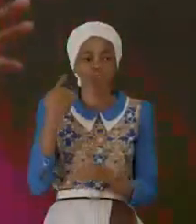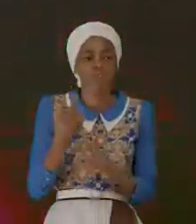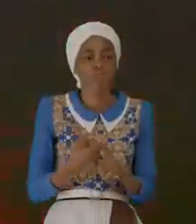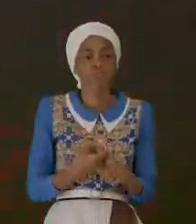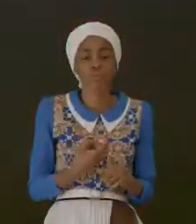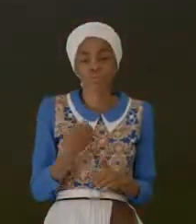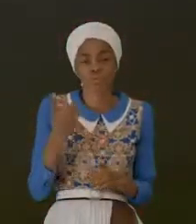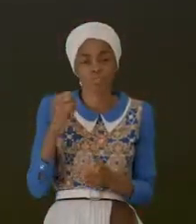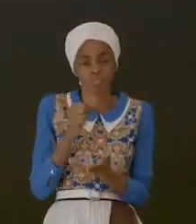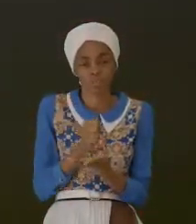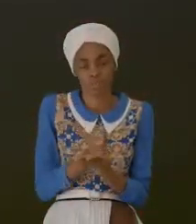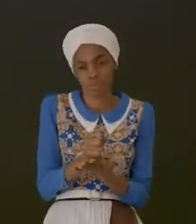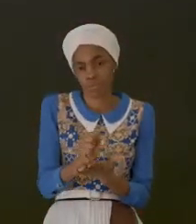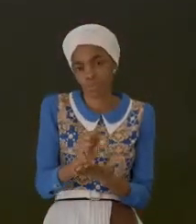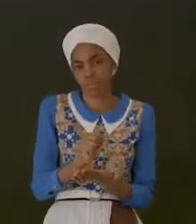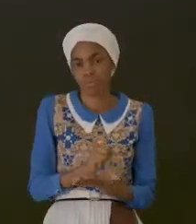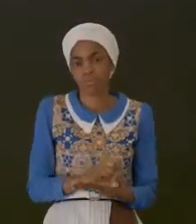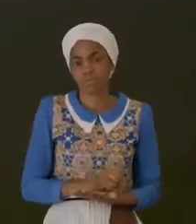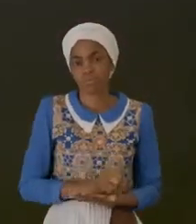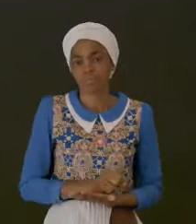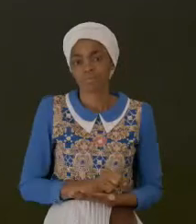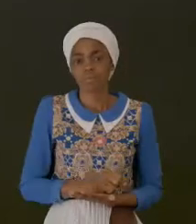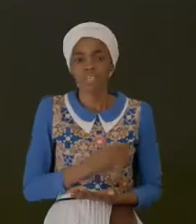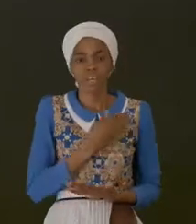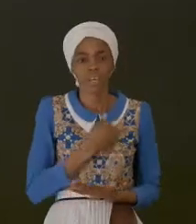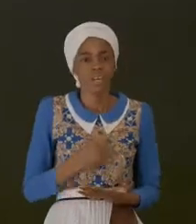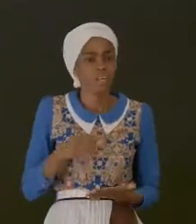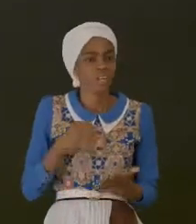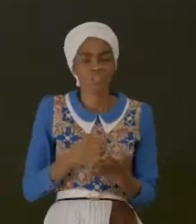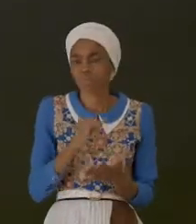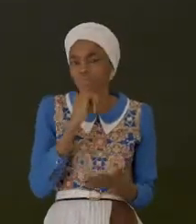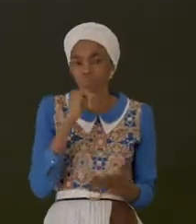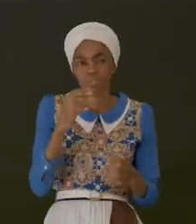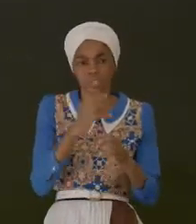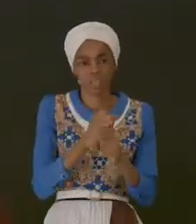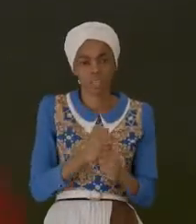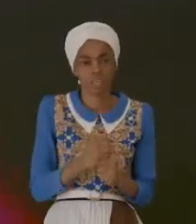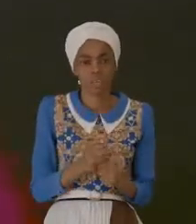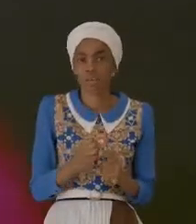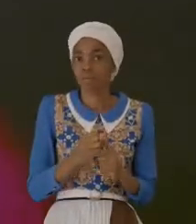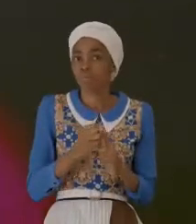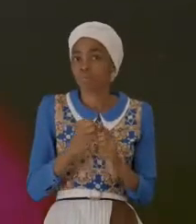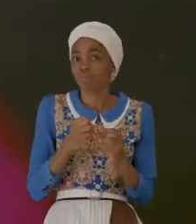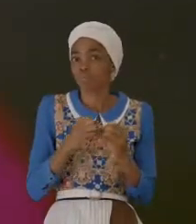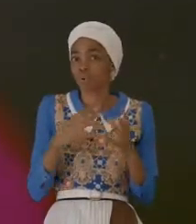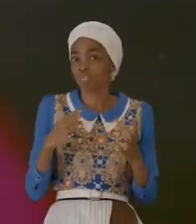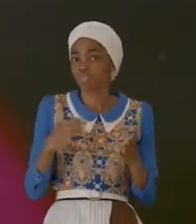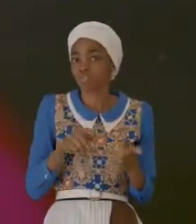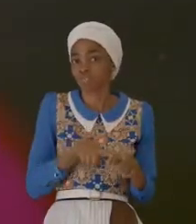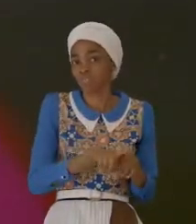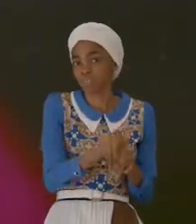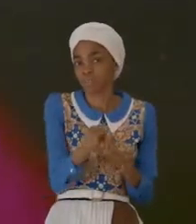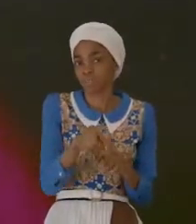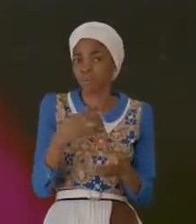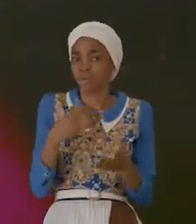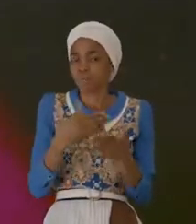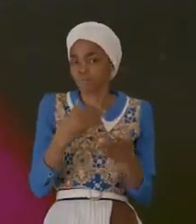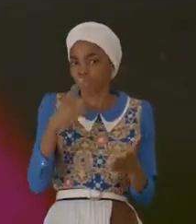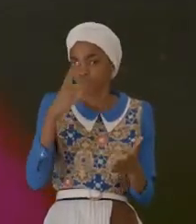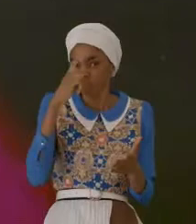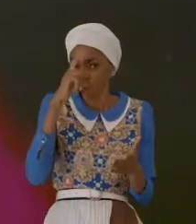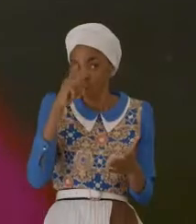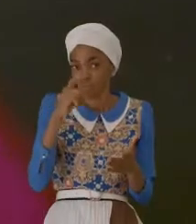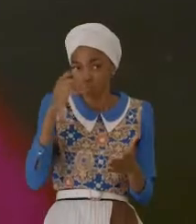the truth and it doesn't take much deviation before you go off